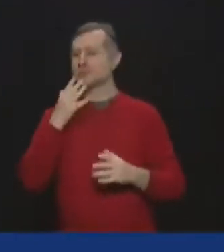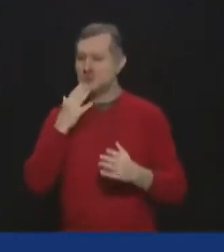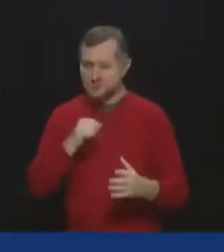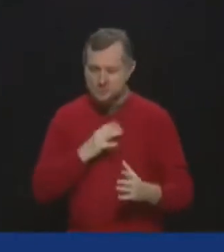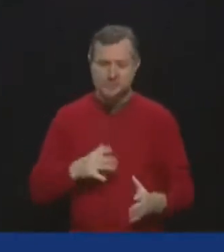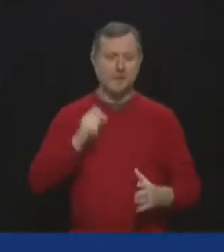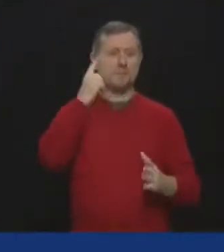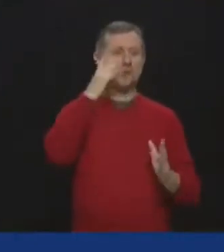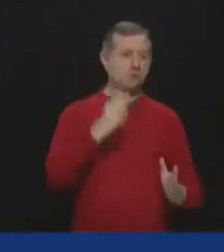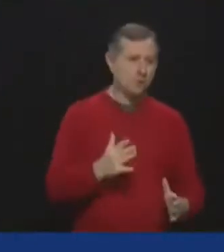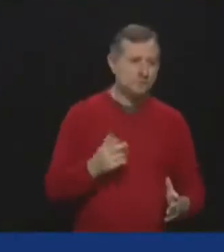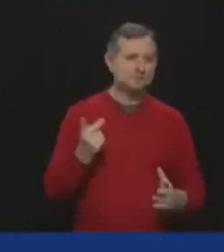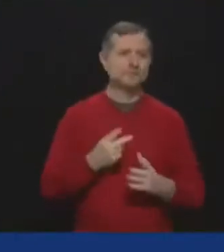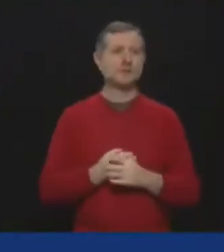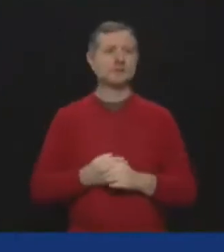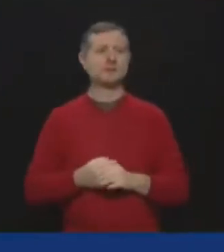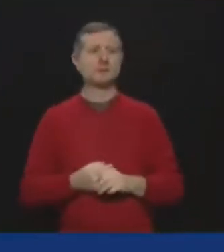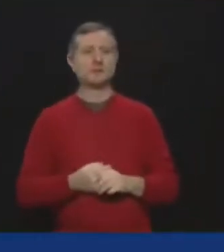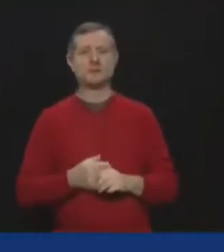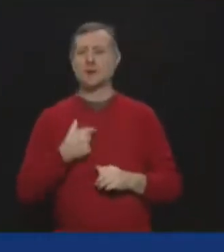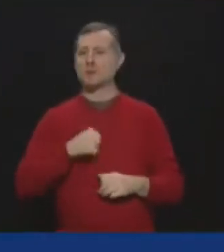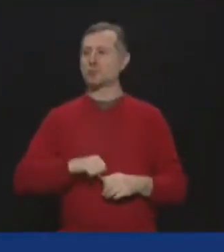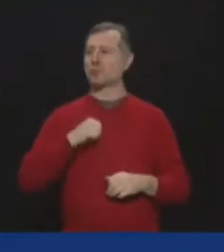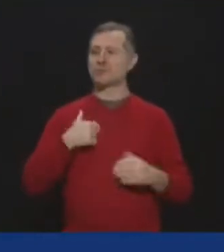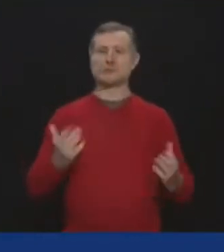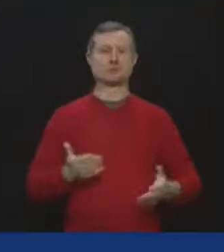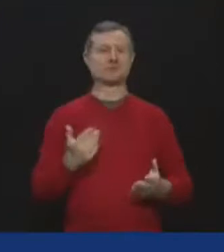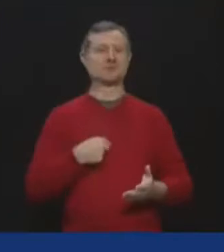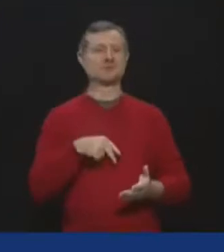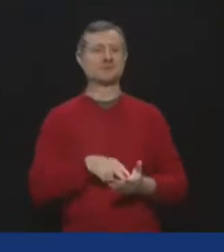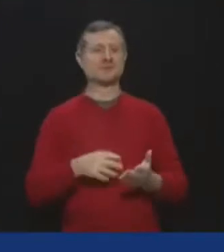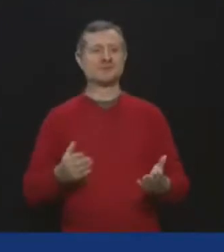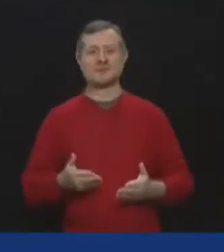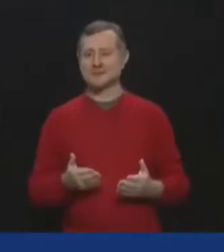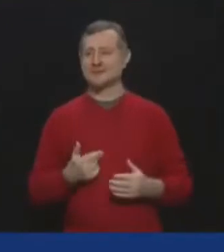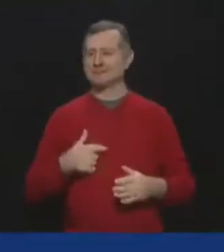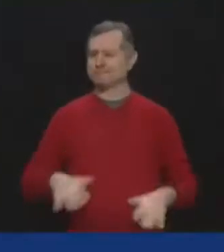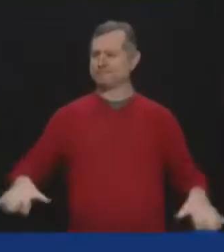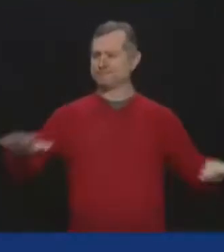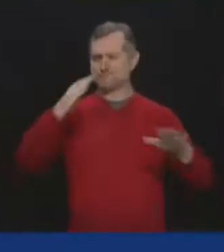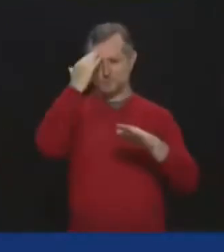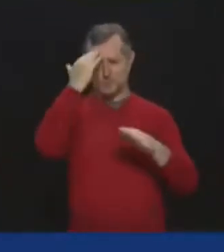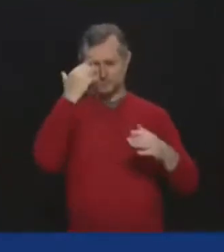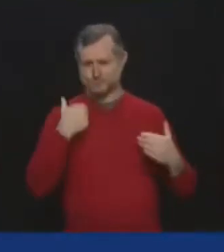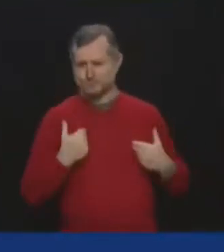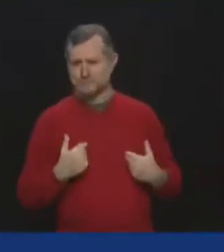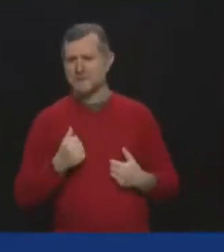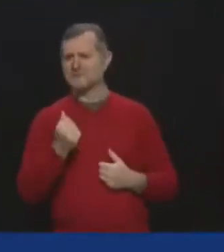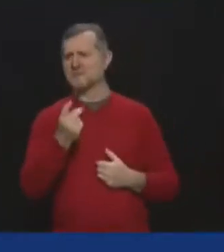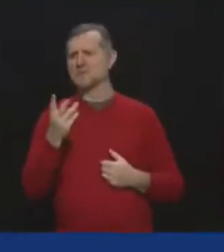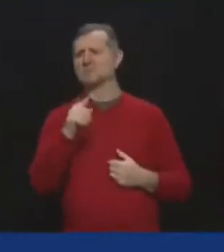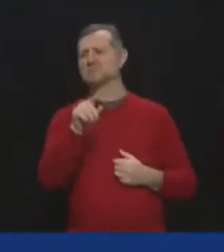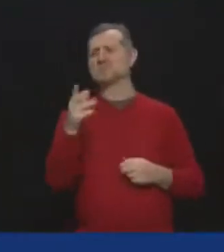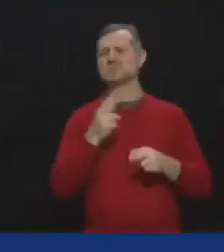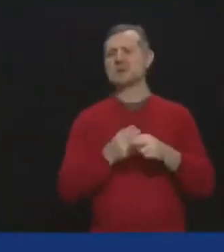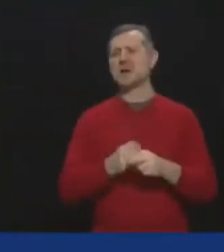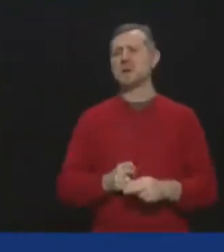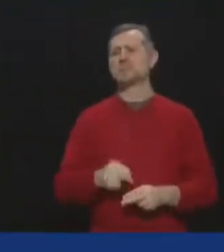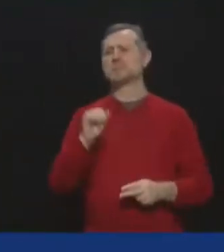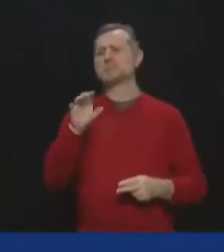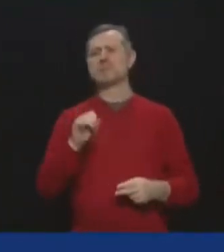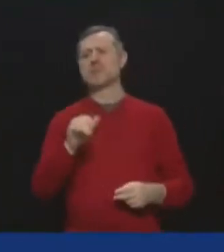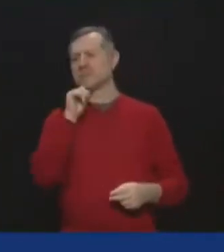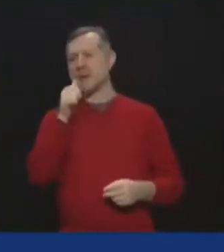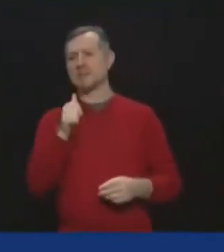Governor. So proud to be here today and see so many friendly faces. I do want to just acknowledge a couple other advocates that were not acknowledged earlier on that have been